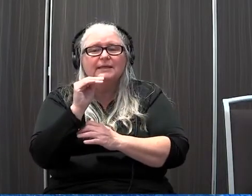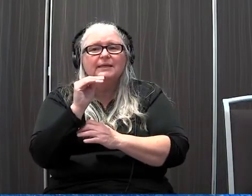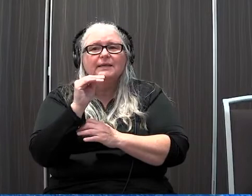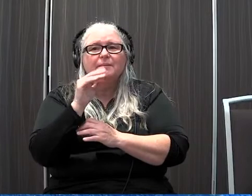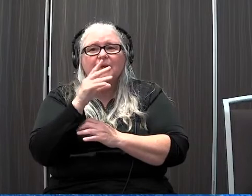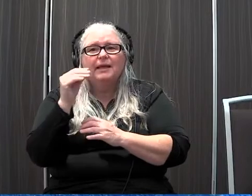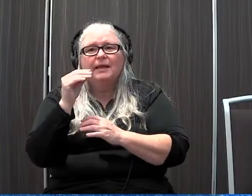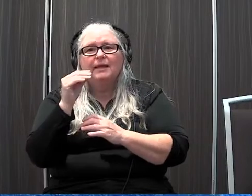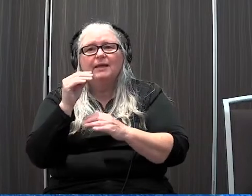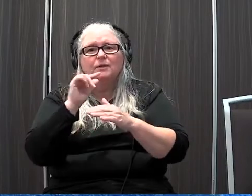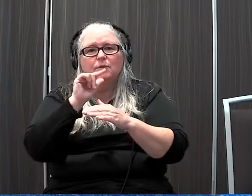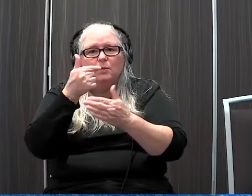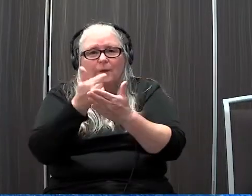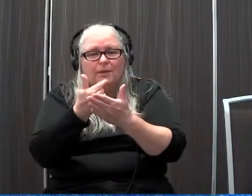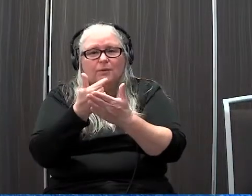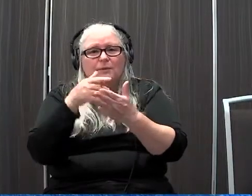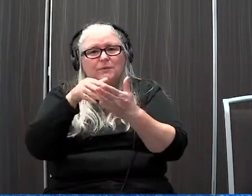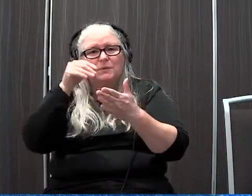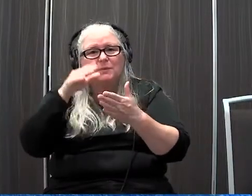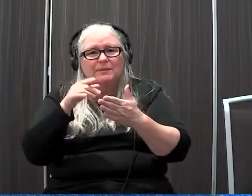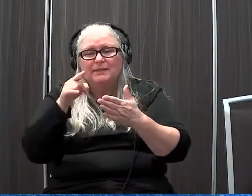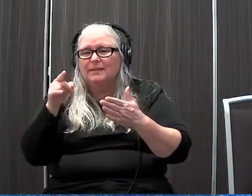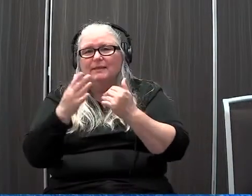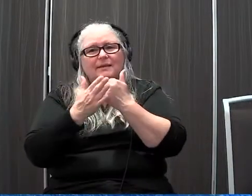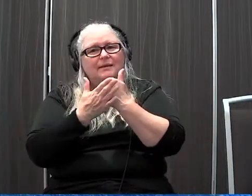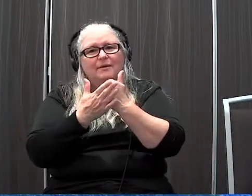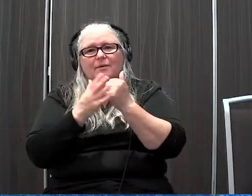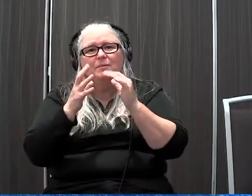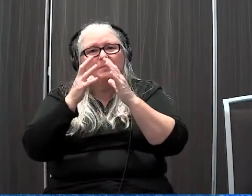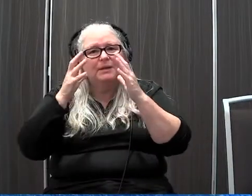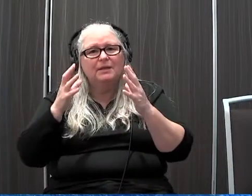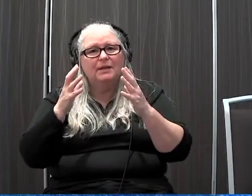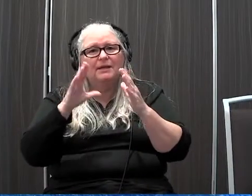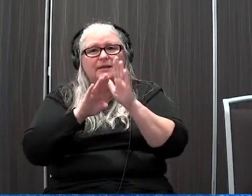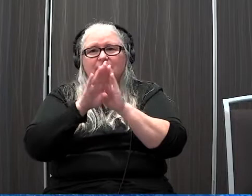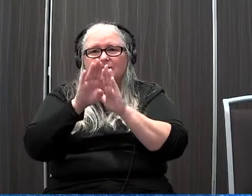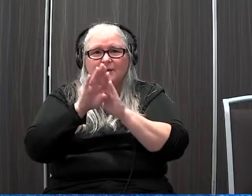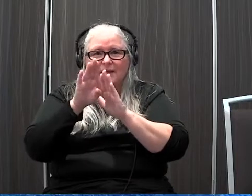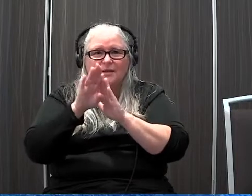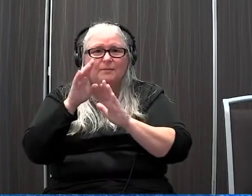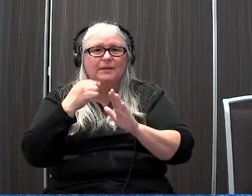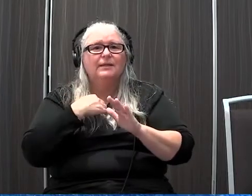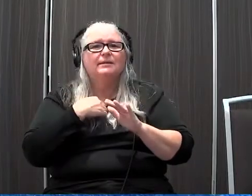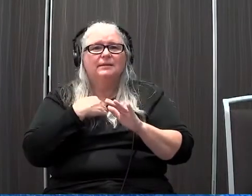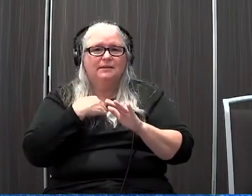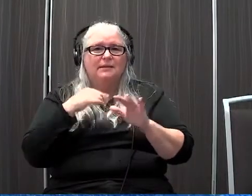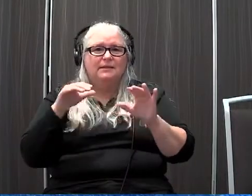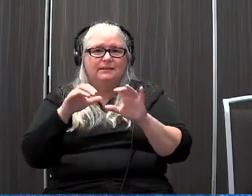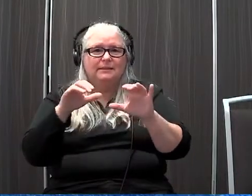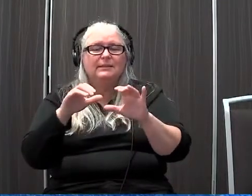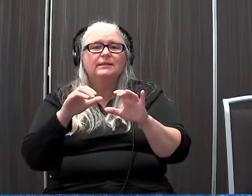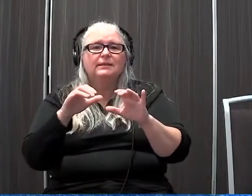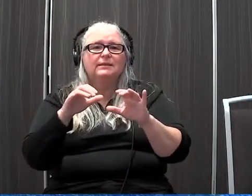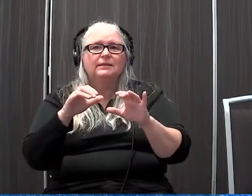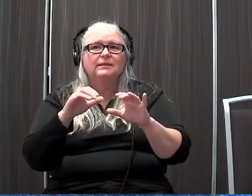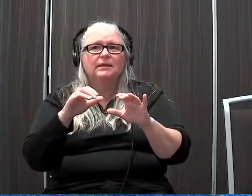and undergraduate students. They were extremely helpful in developing this. I did a pretty extensive